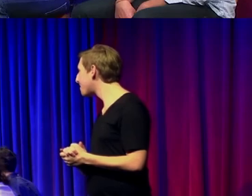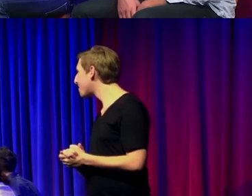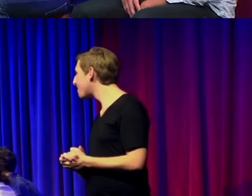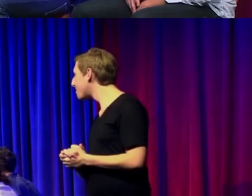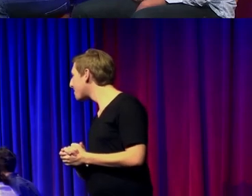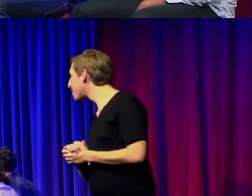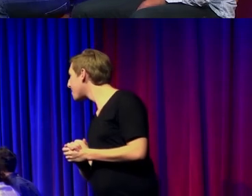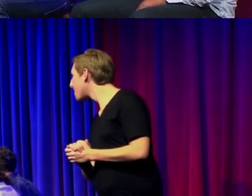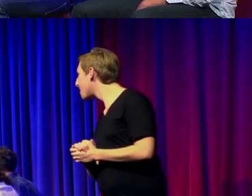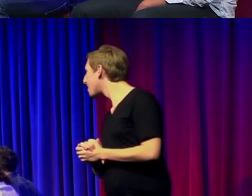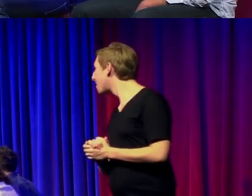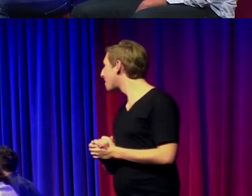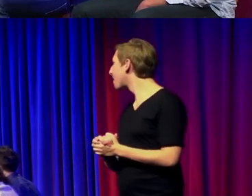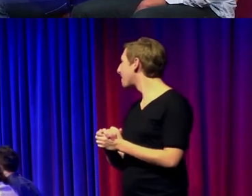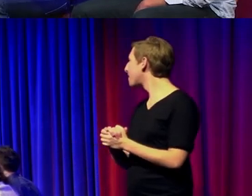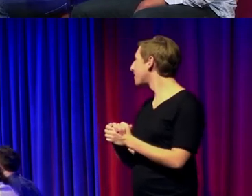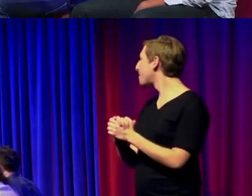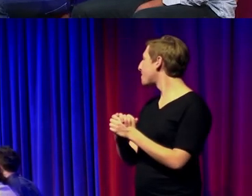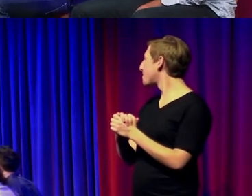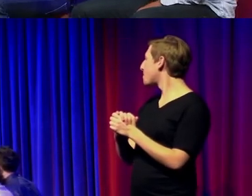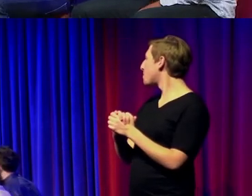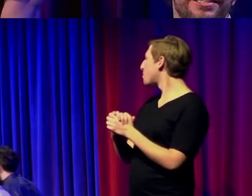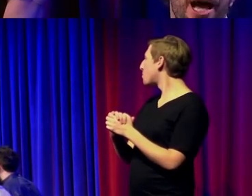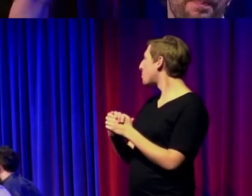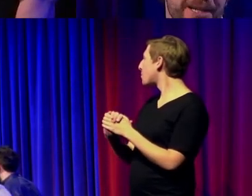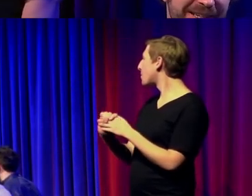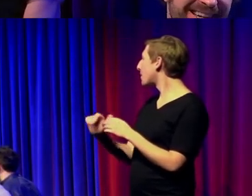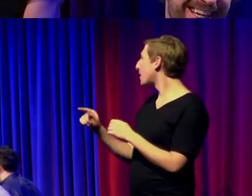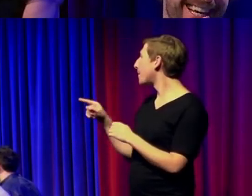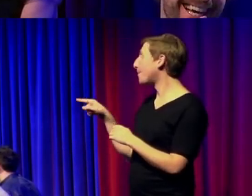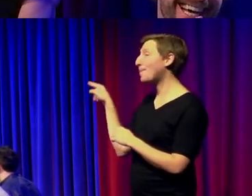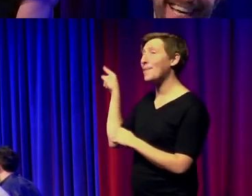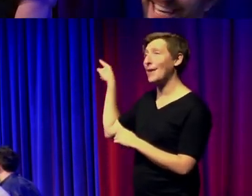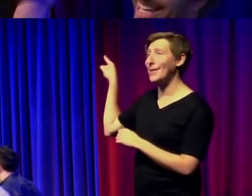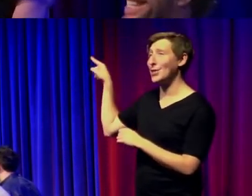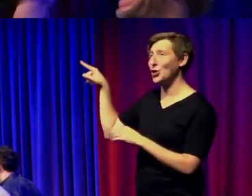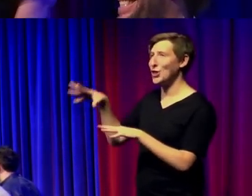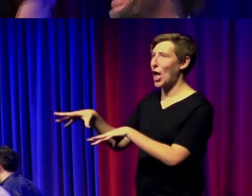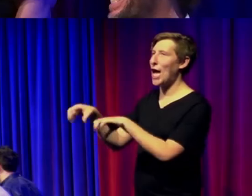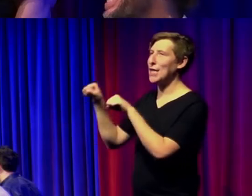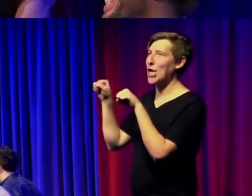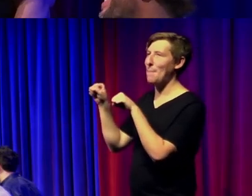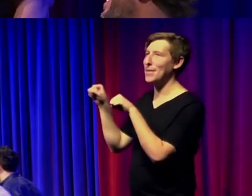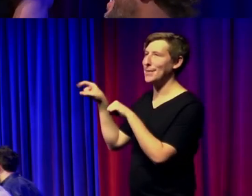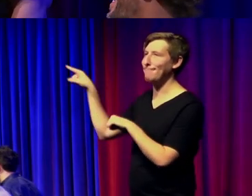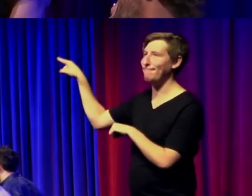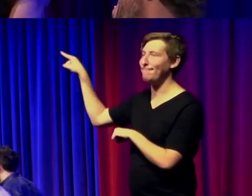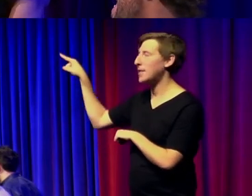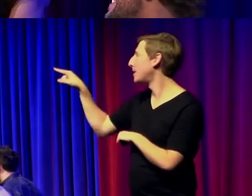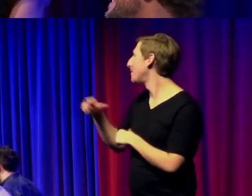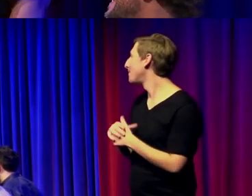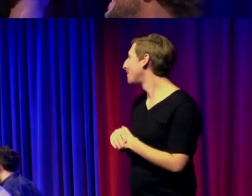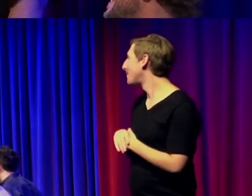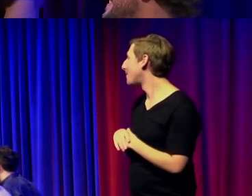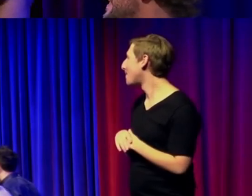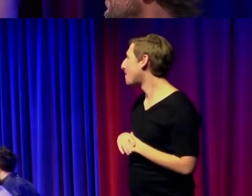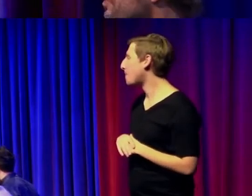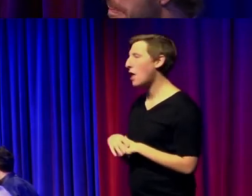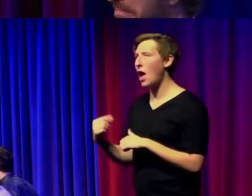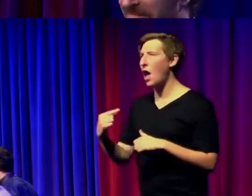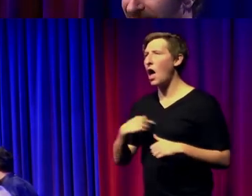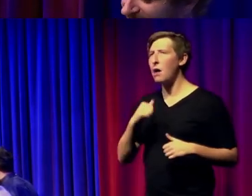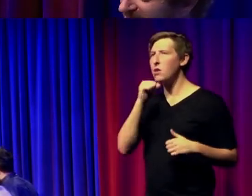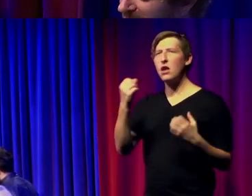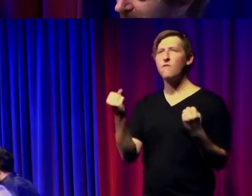for you, so listen up. She is adopted. There is no shame in either of those